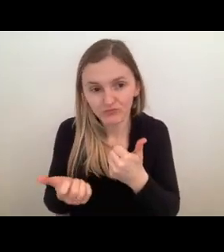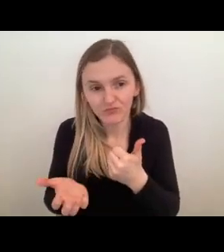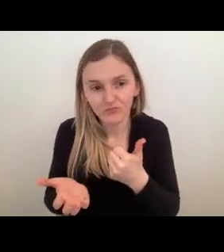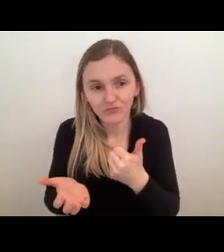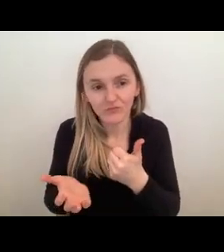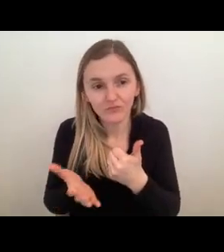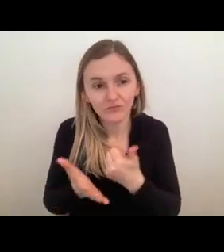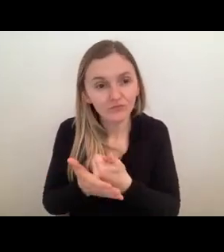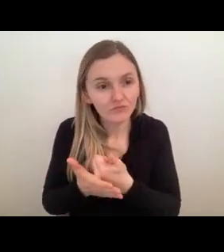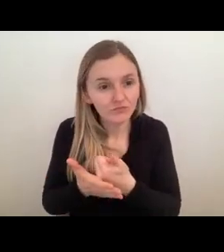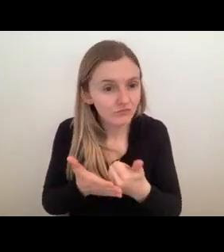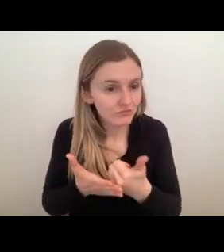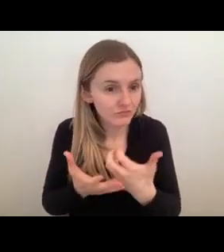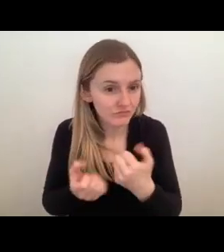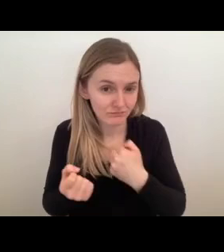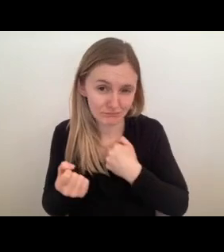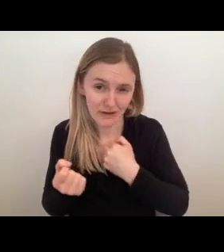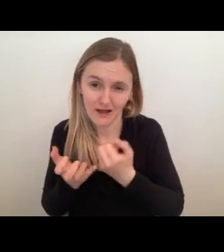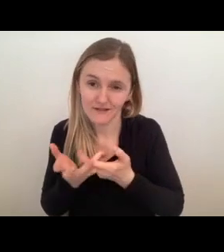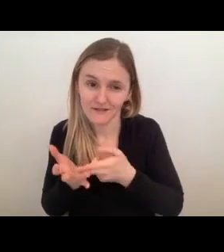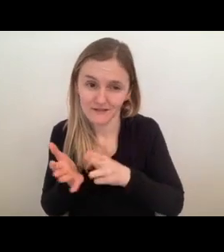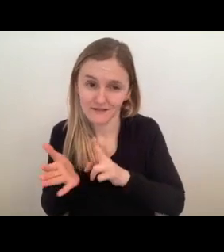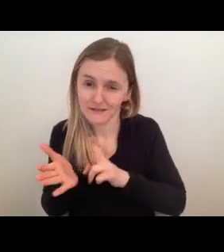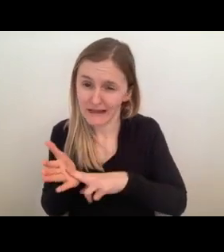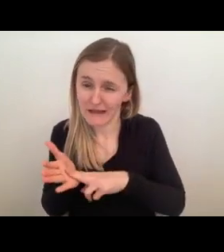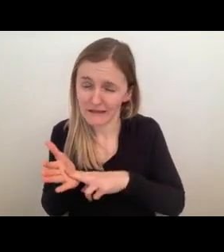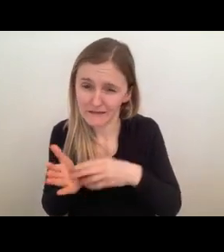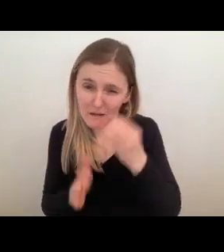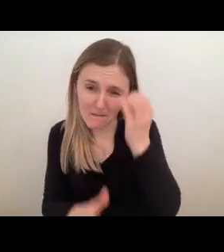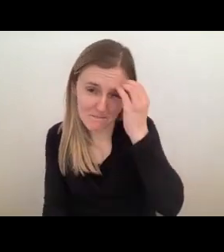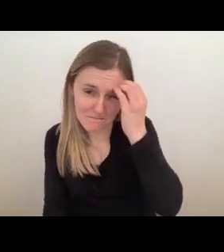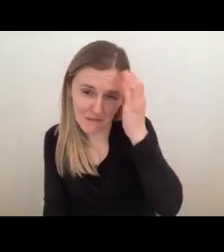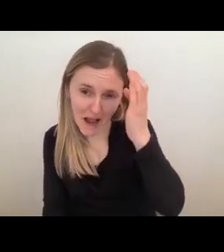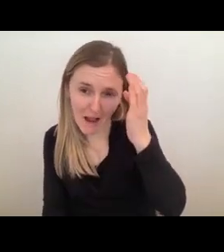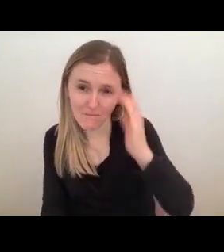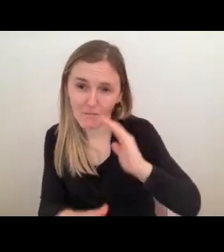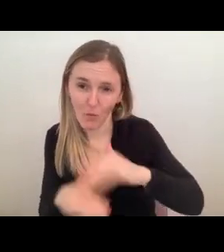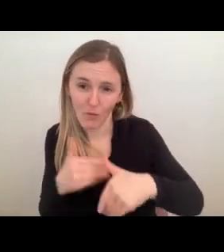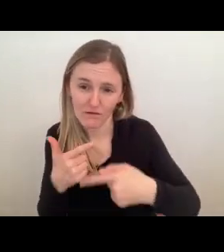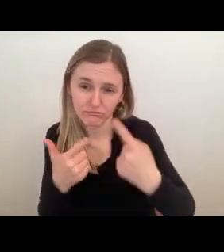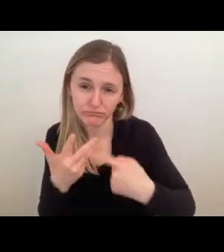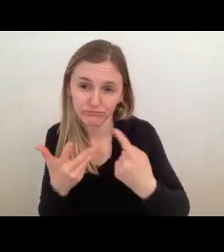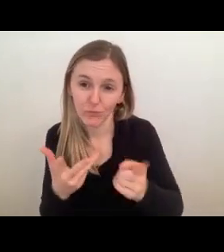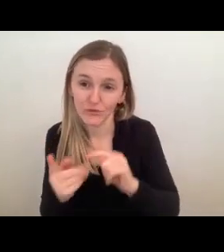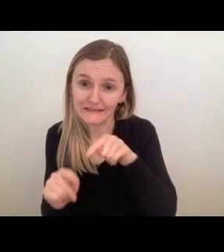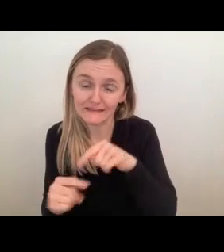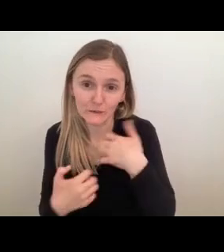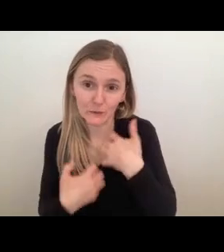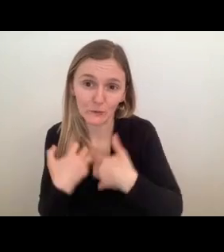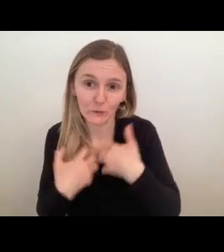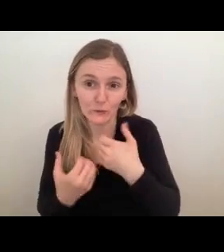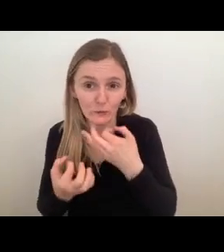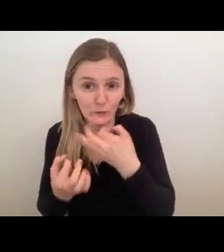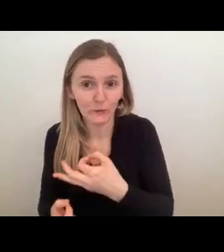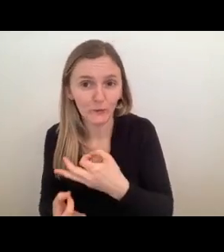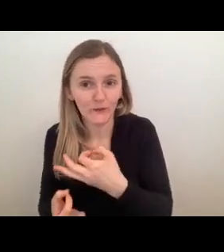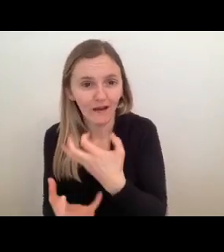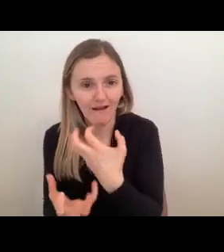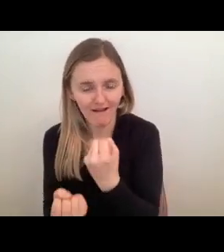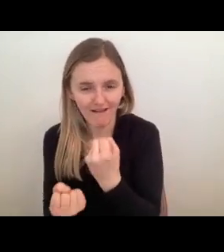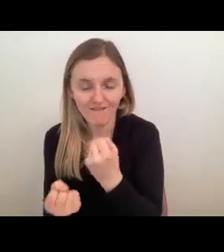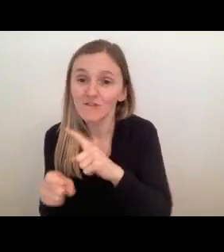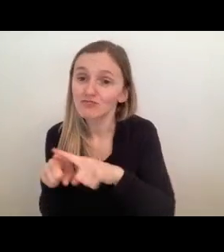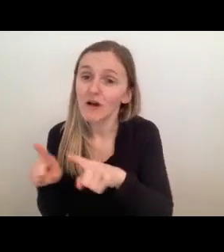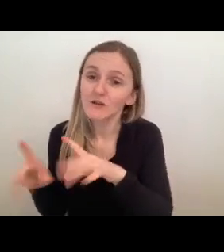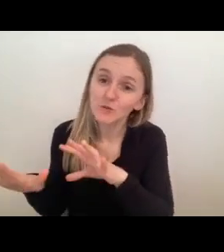really good, like I said, my son is a font of knowledge about something that he's interested in. So if we can link that